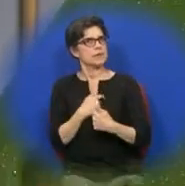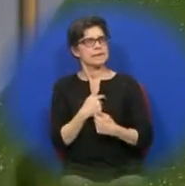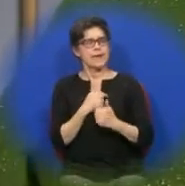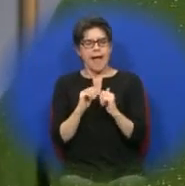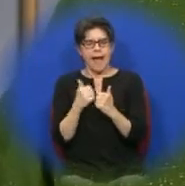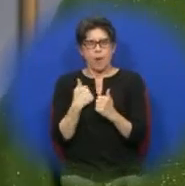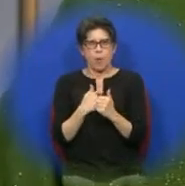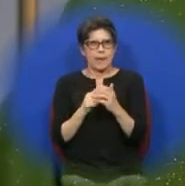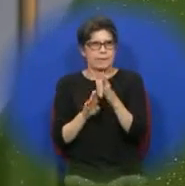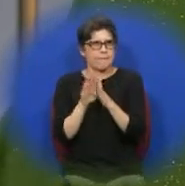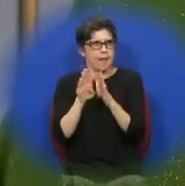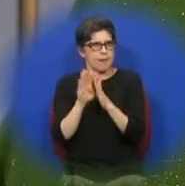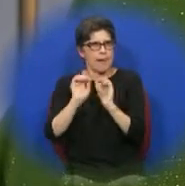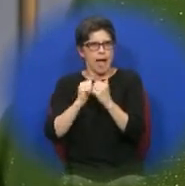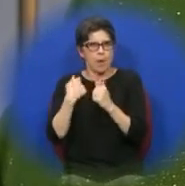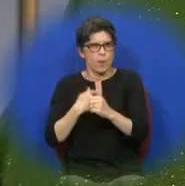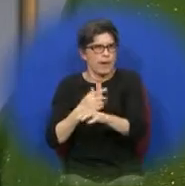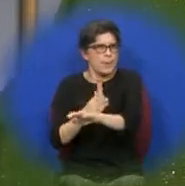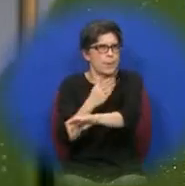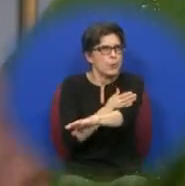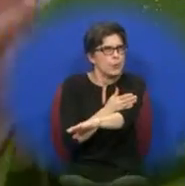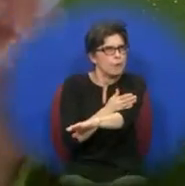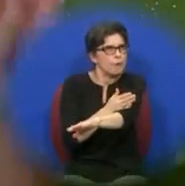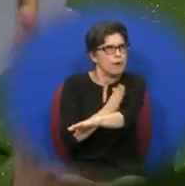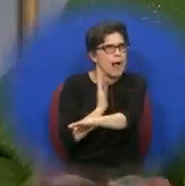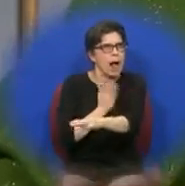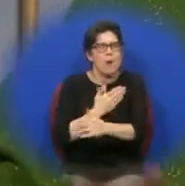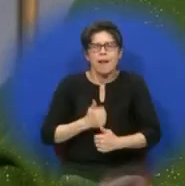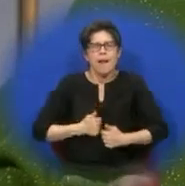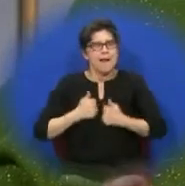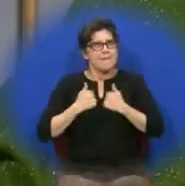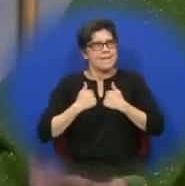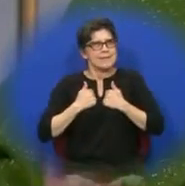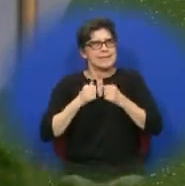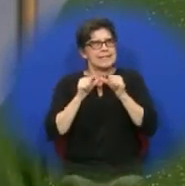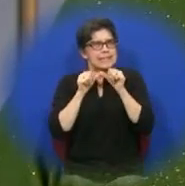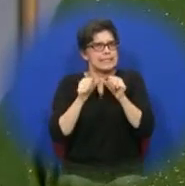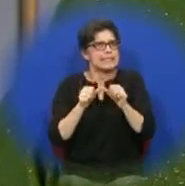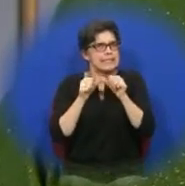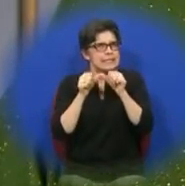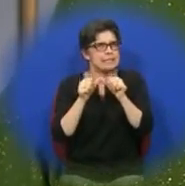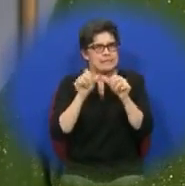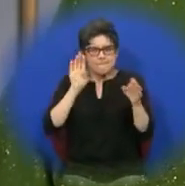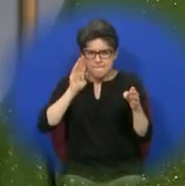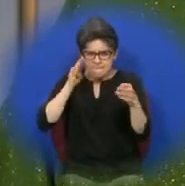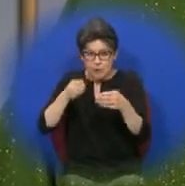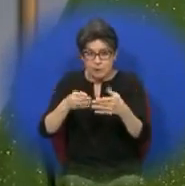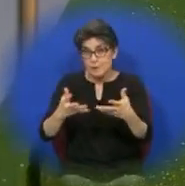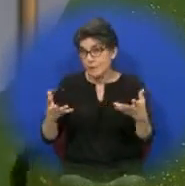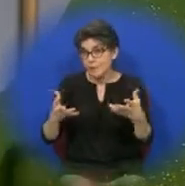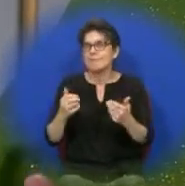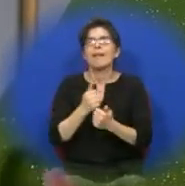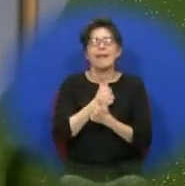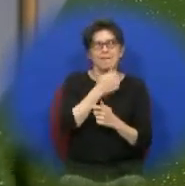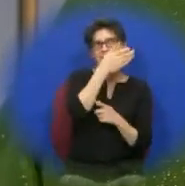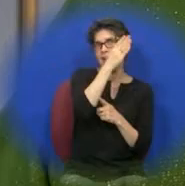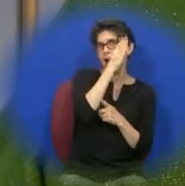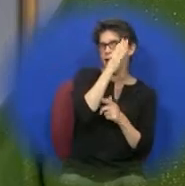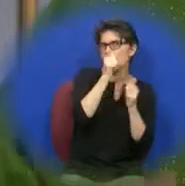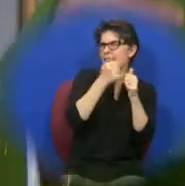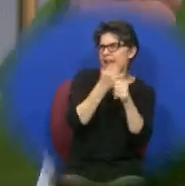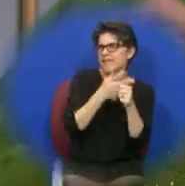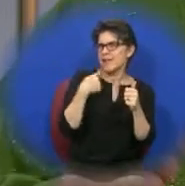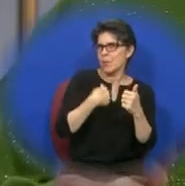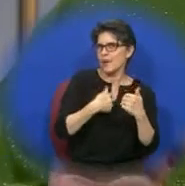grown and continue to grow as disciples of the Lord, our whole lives are continually oriented toward that love of God with everything that we